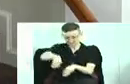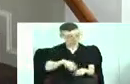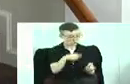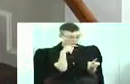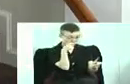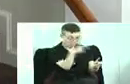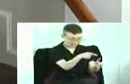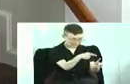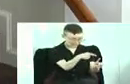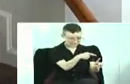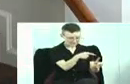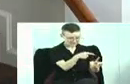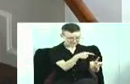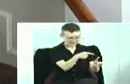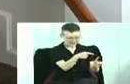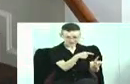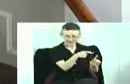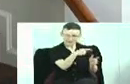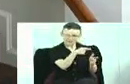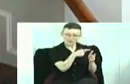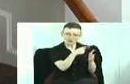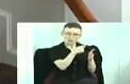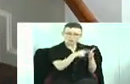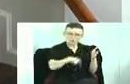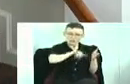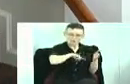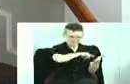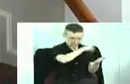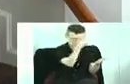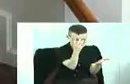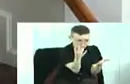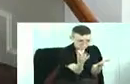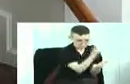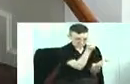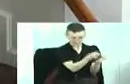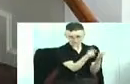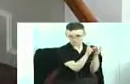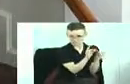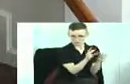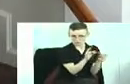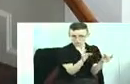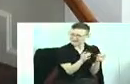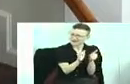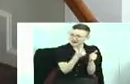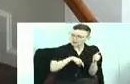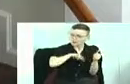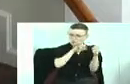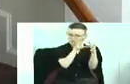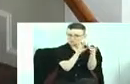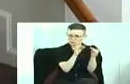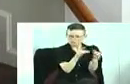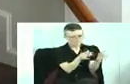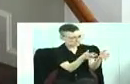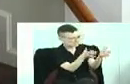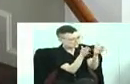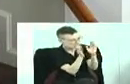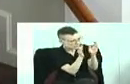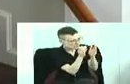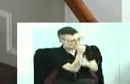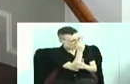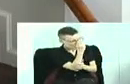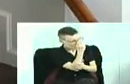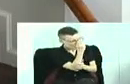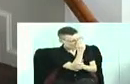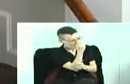make of the story. How do we hear and listen to these stories and these words in ways that